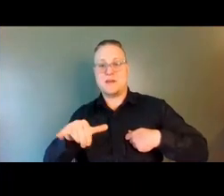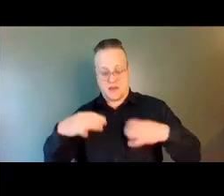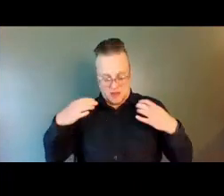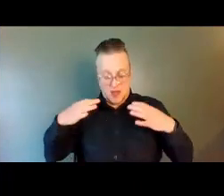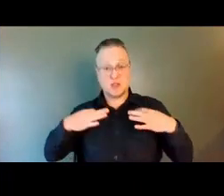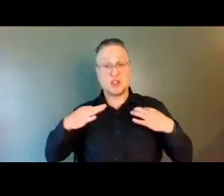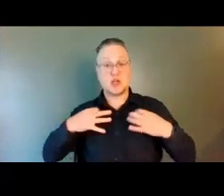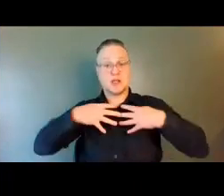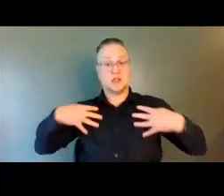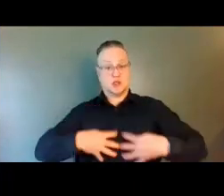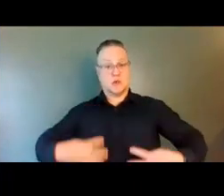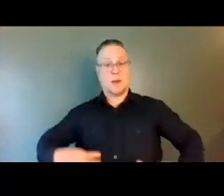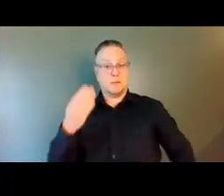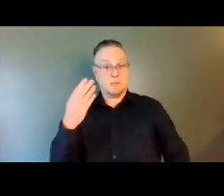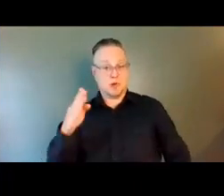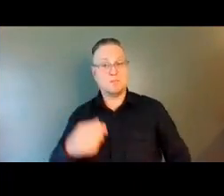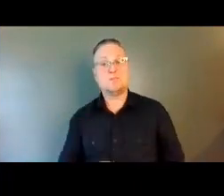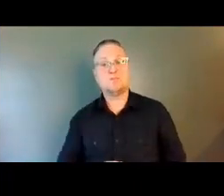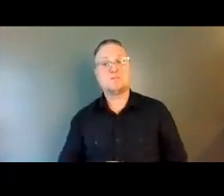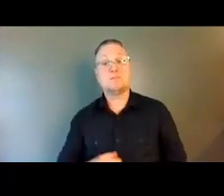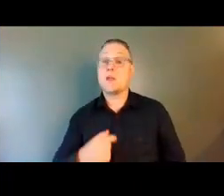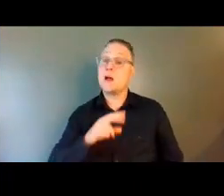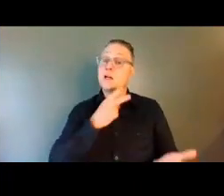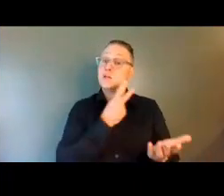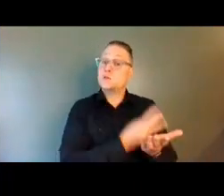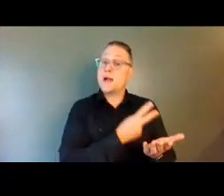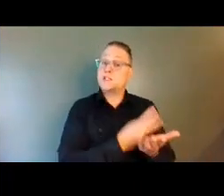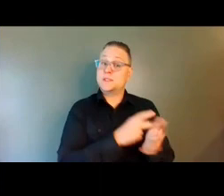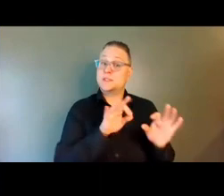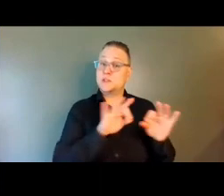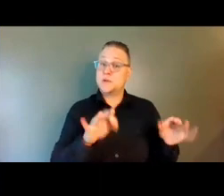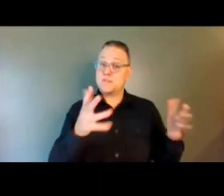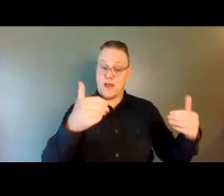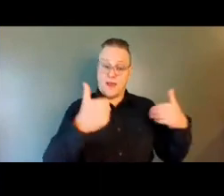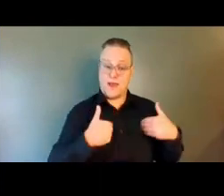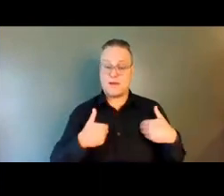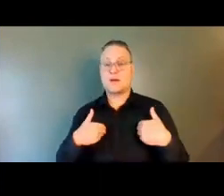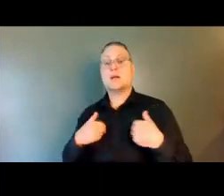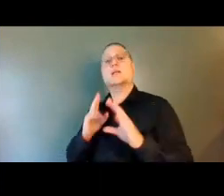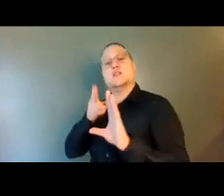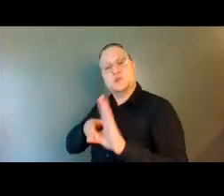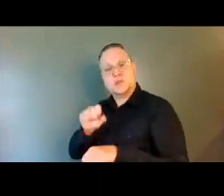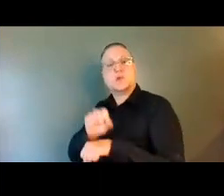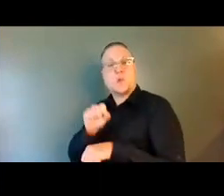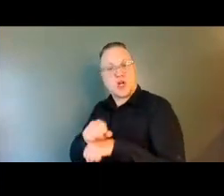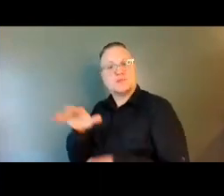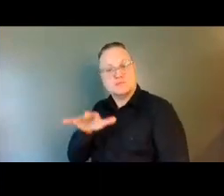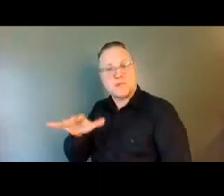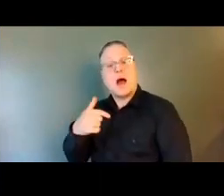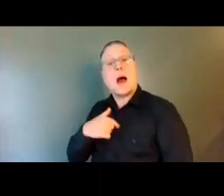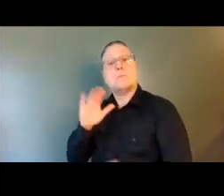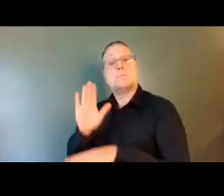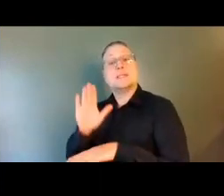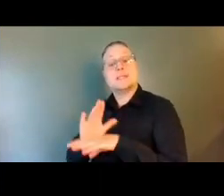a master's degree prior to joining the civil sector here in Minnesota. Right now I work as a business systems analyst where I write code